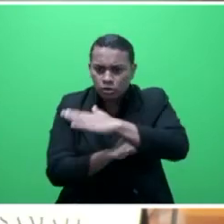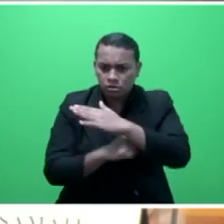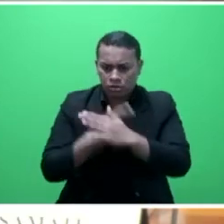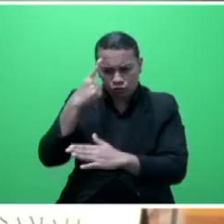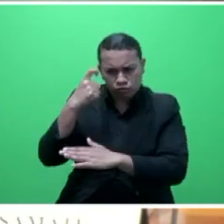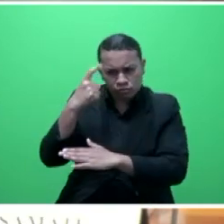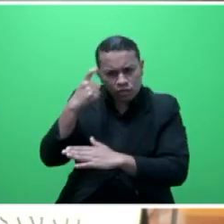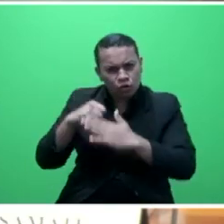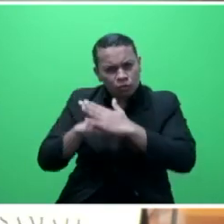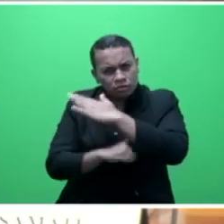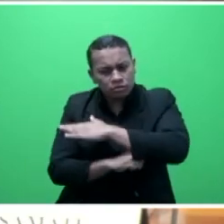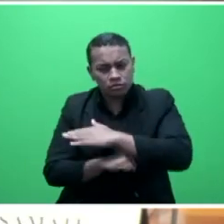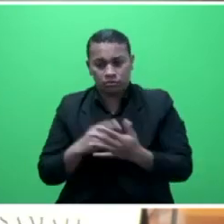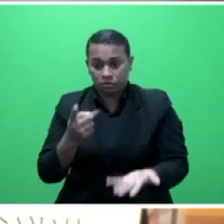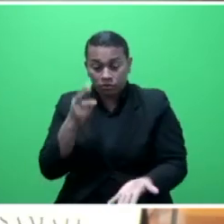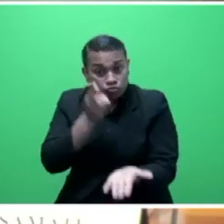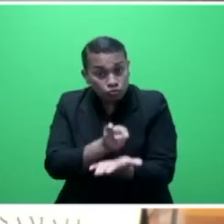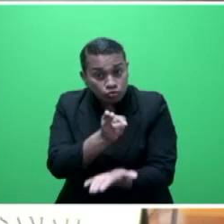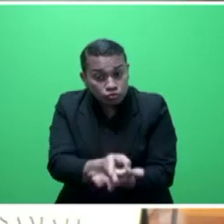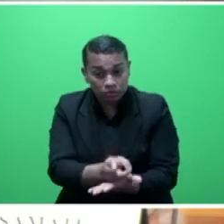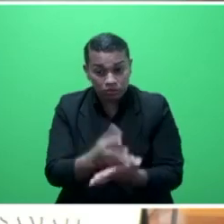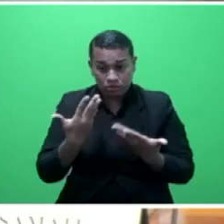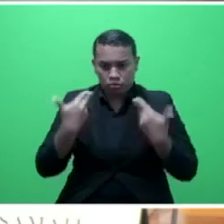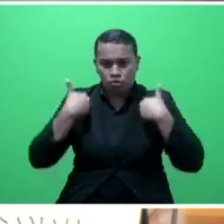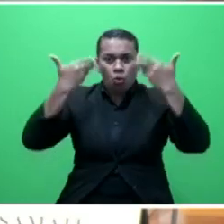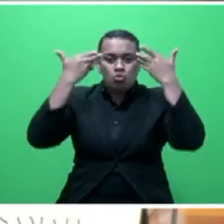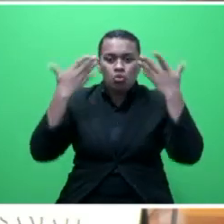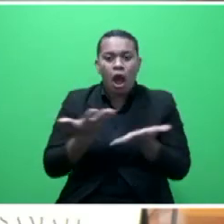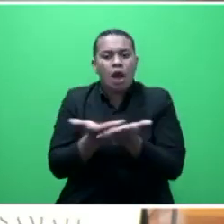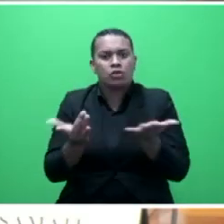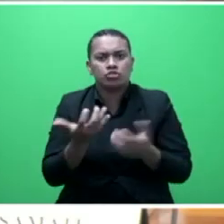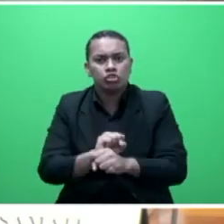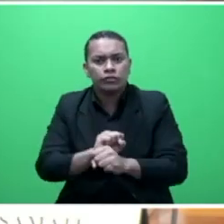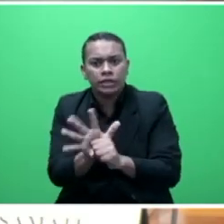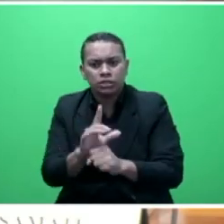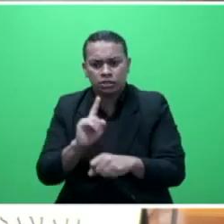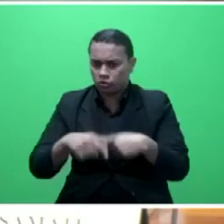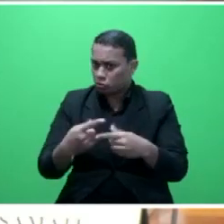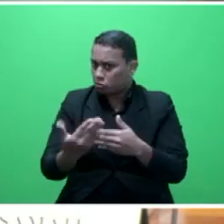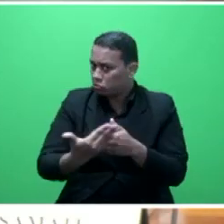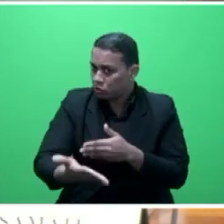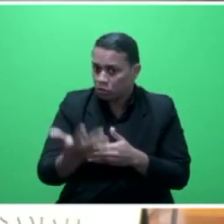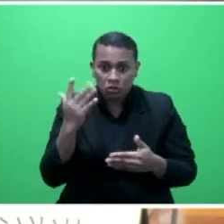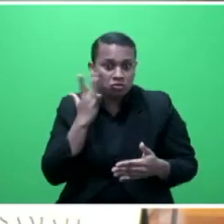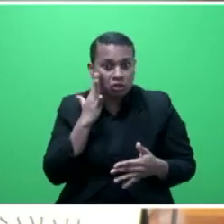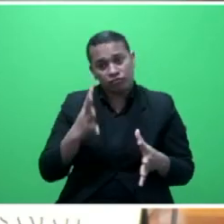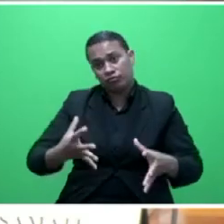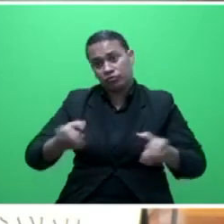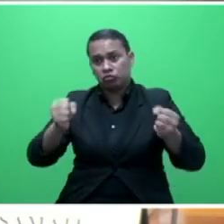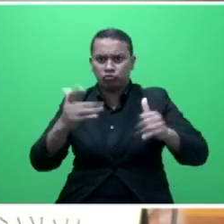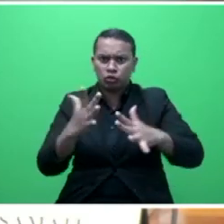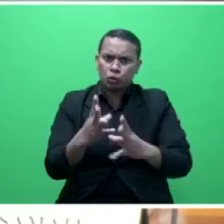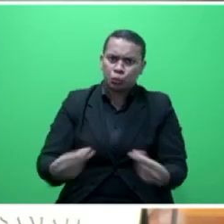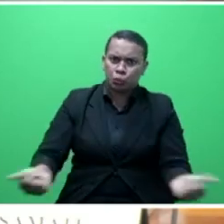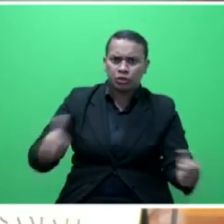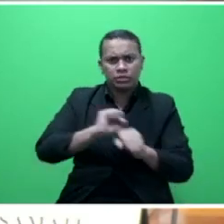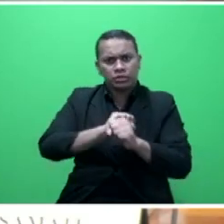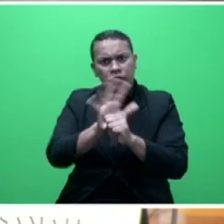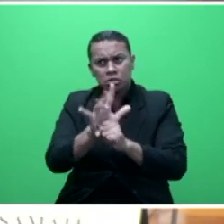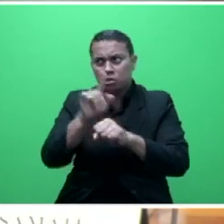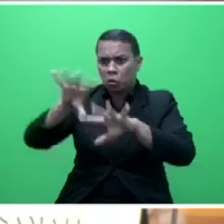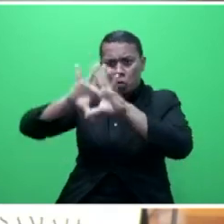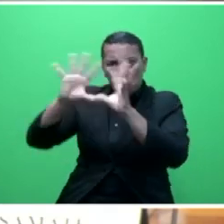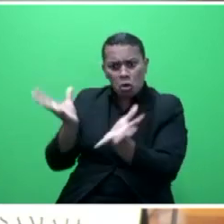we have no idea how long this crisis will persist. No one does, and nations across the world are reeling with the